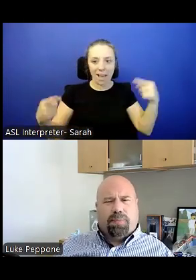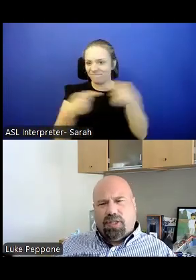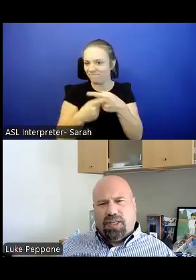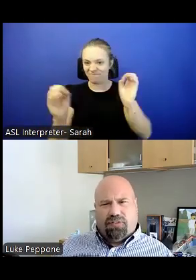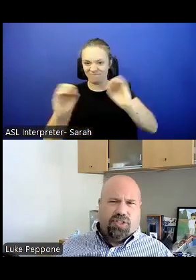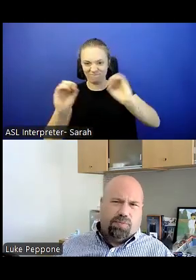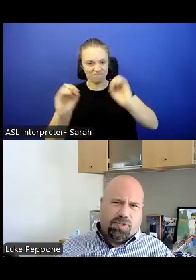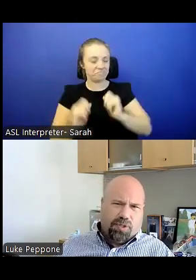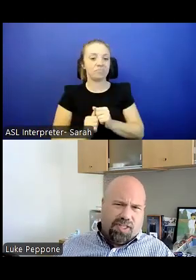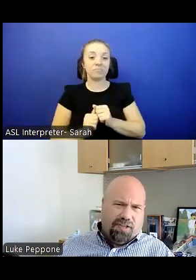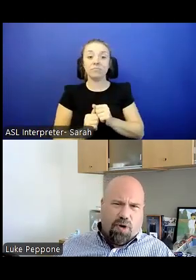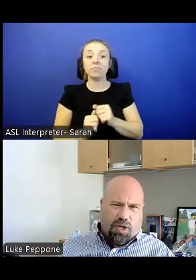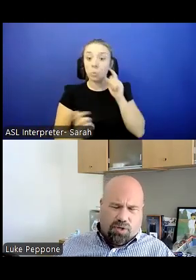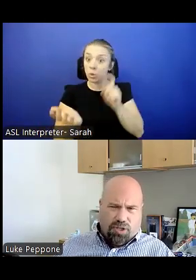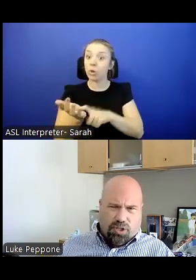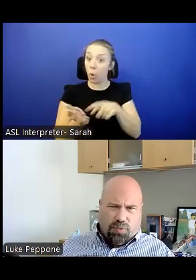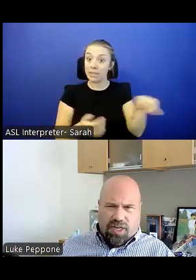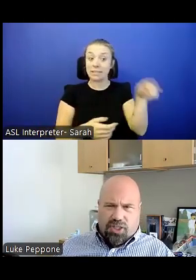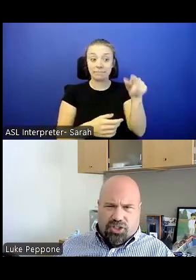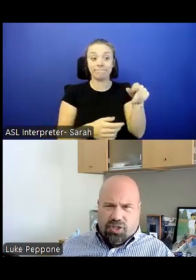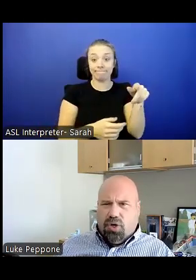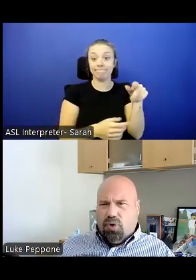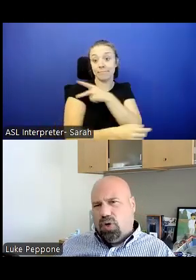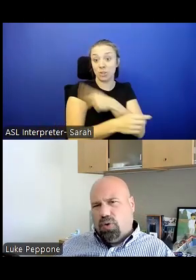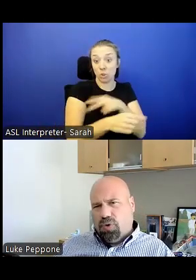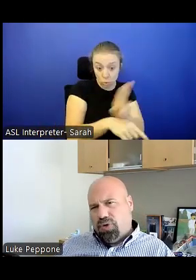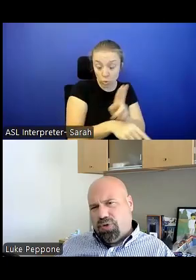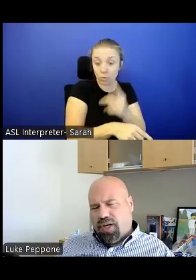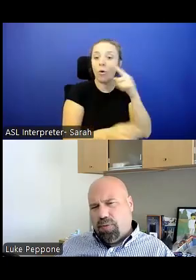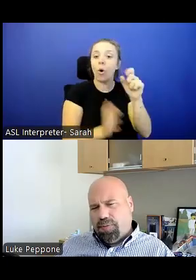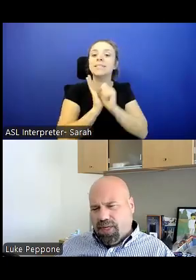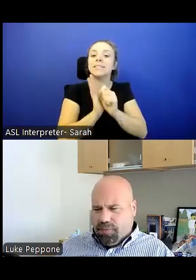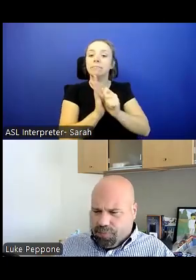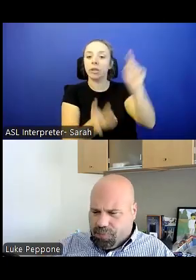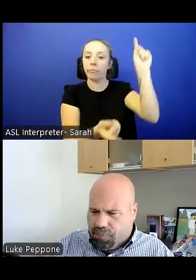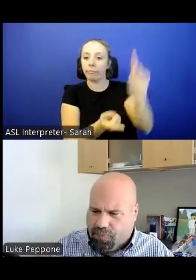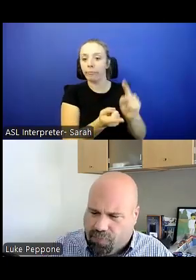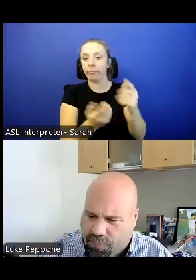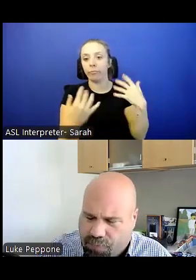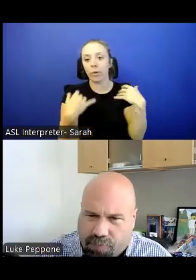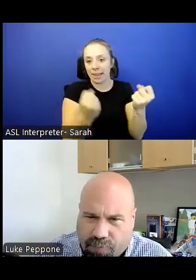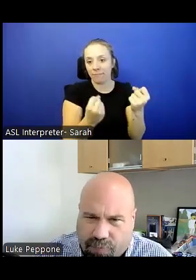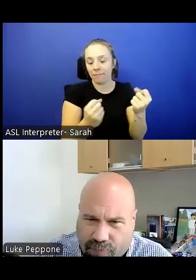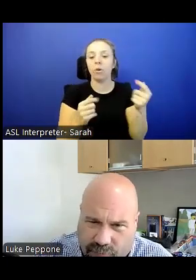it primarily for symptom relief while they're under radiation or hormonal therapy.